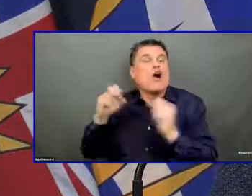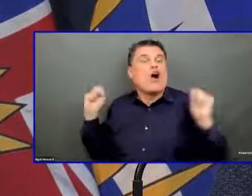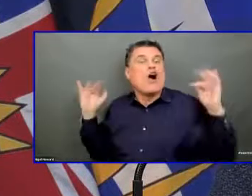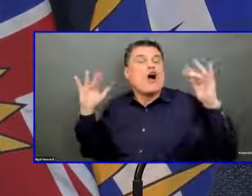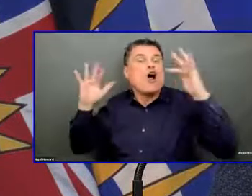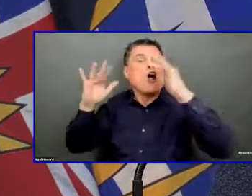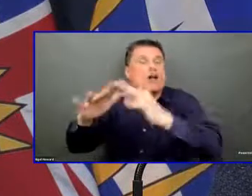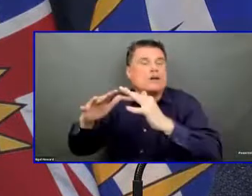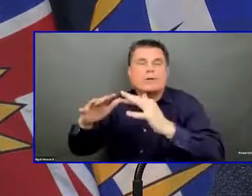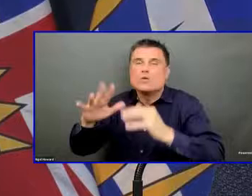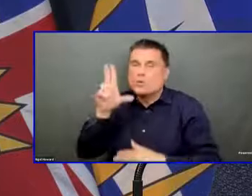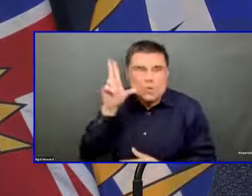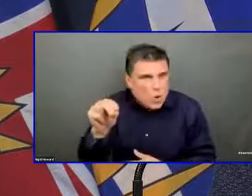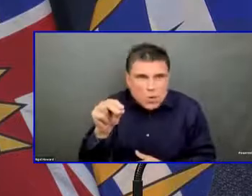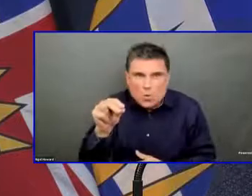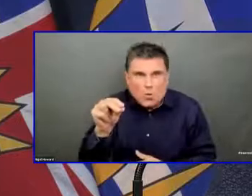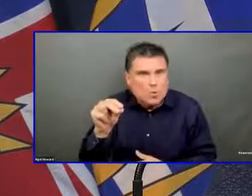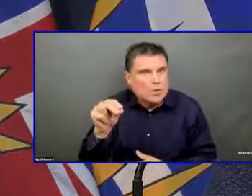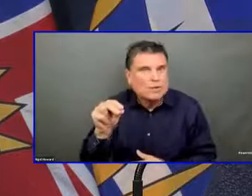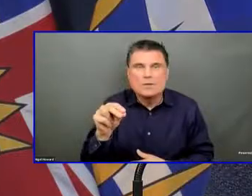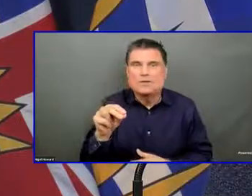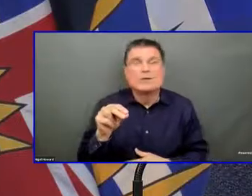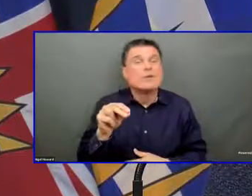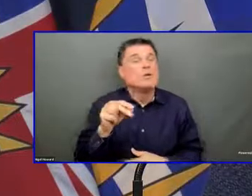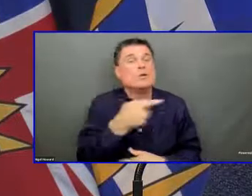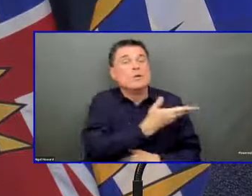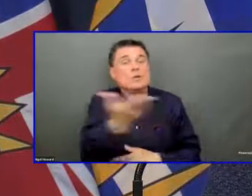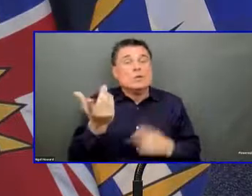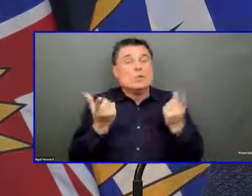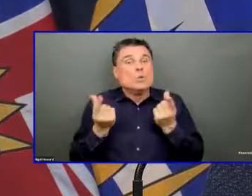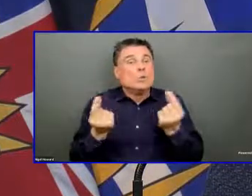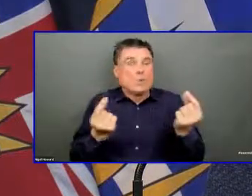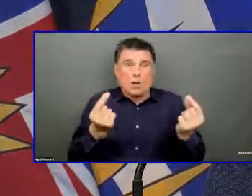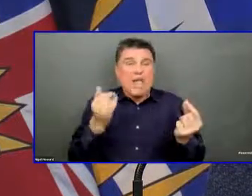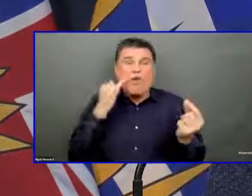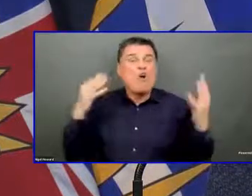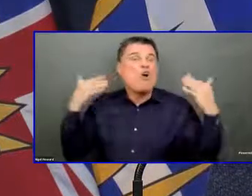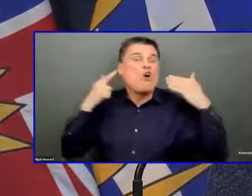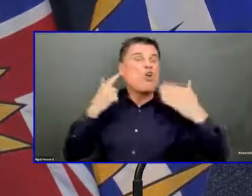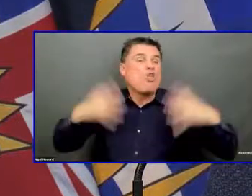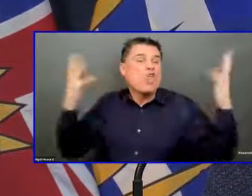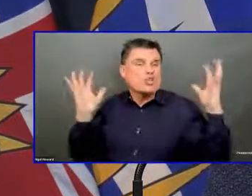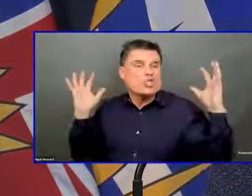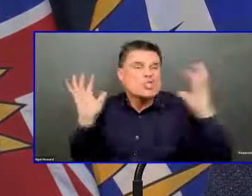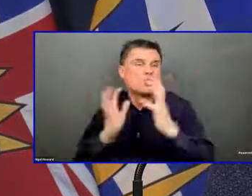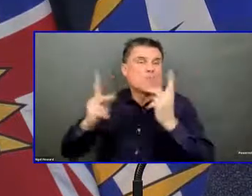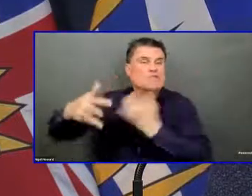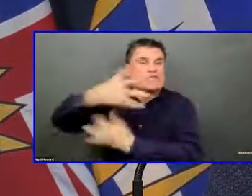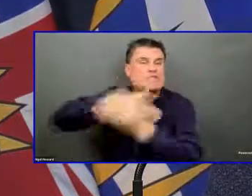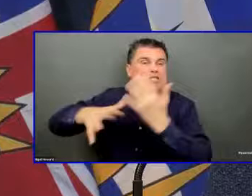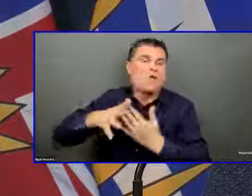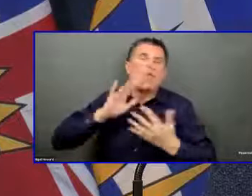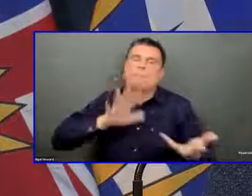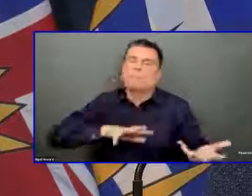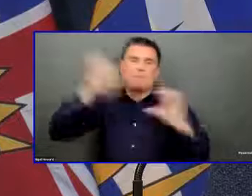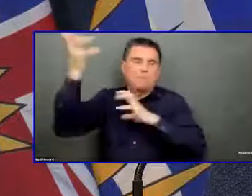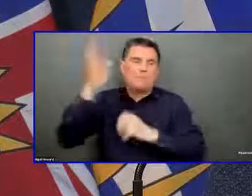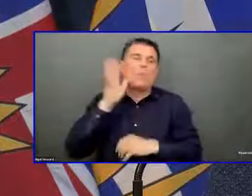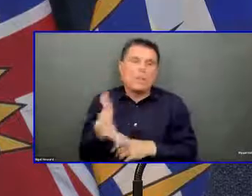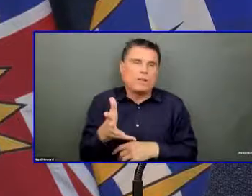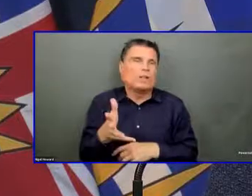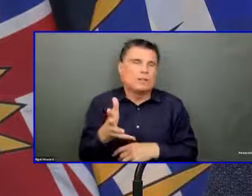that we have accomplished. The restrictions that we have in bars and restaurants and